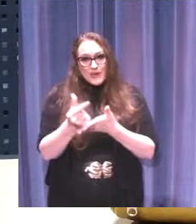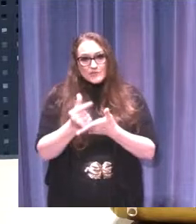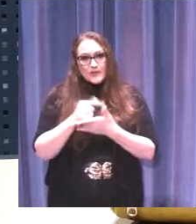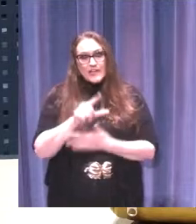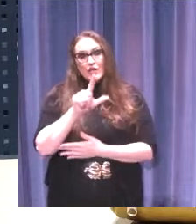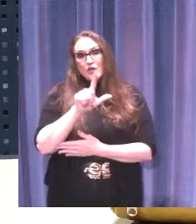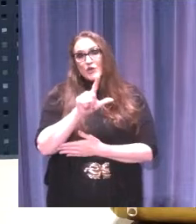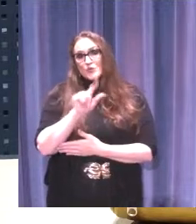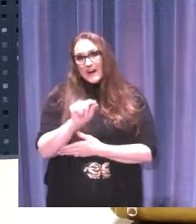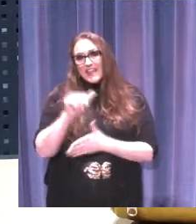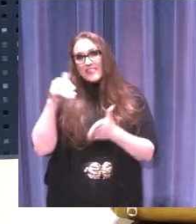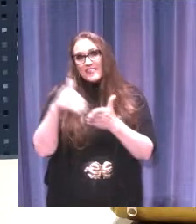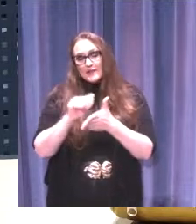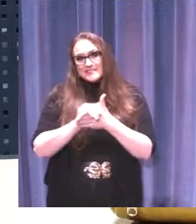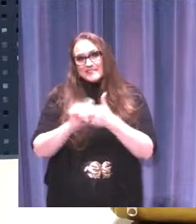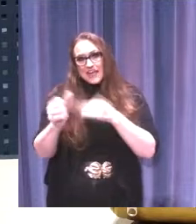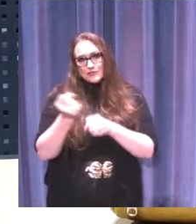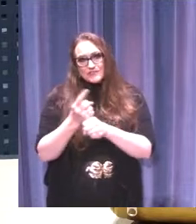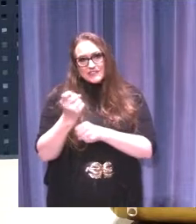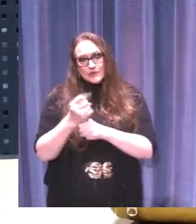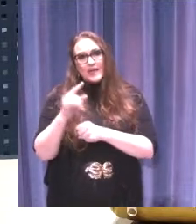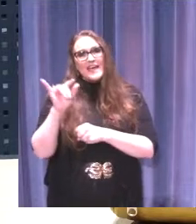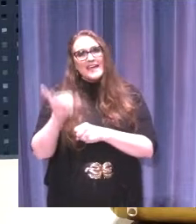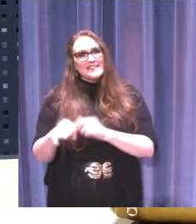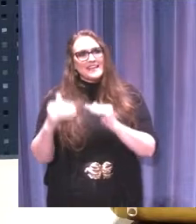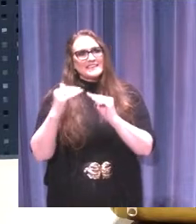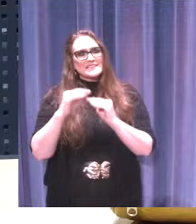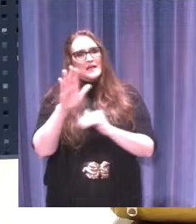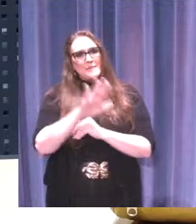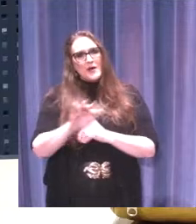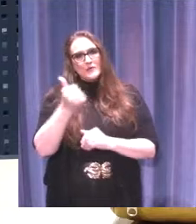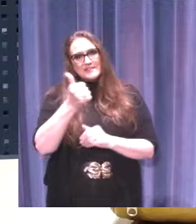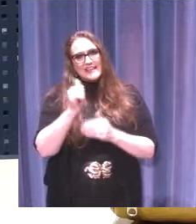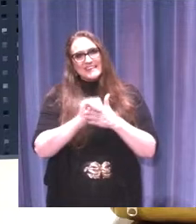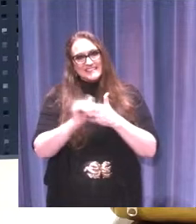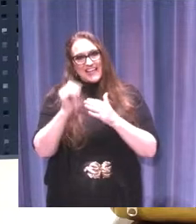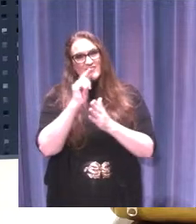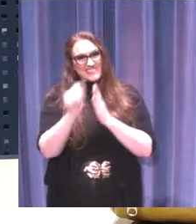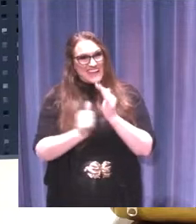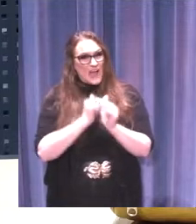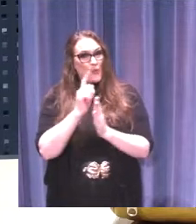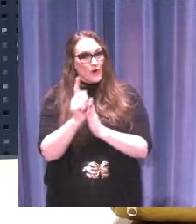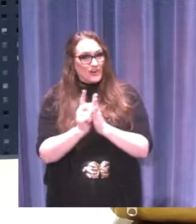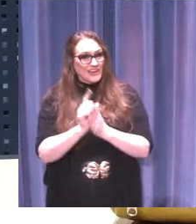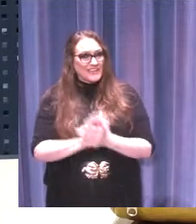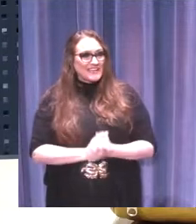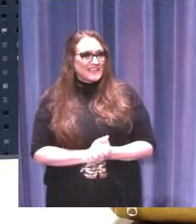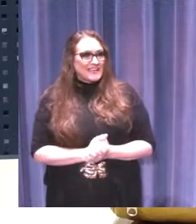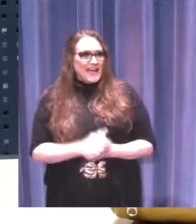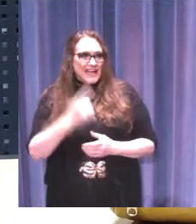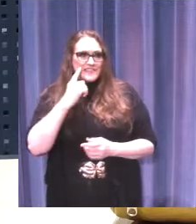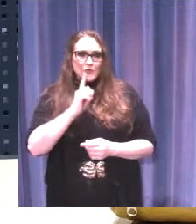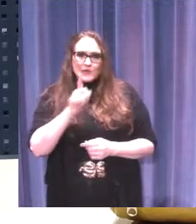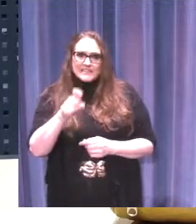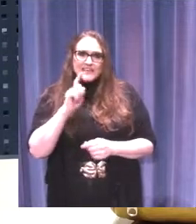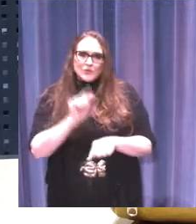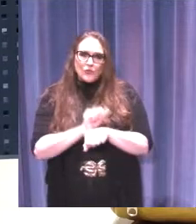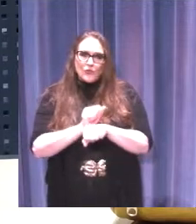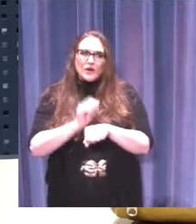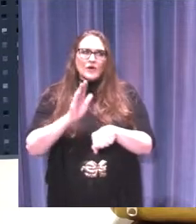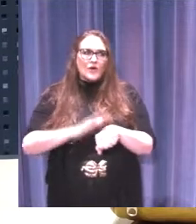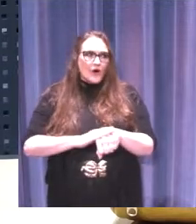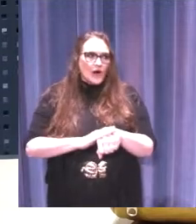$20,000 a year. That comes out to about $10 an hour. So I think we really need to work